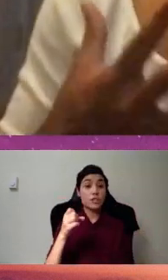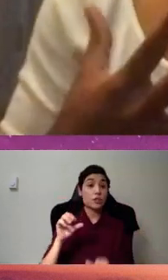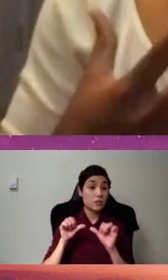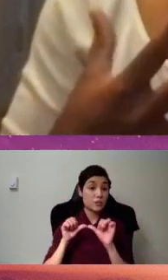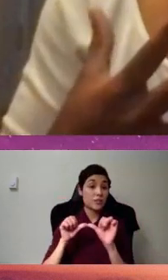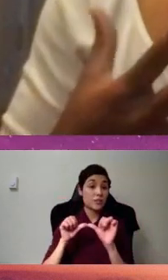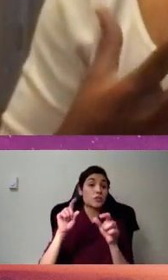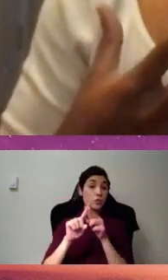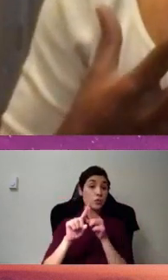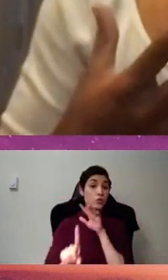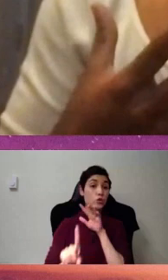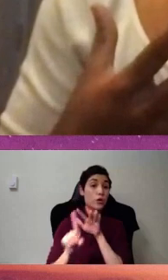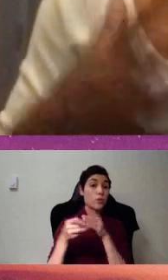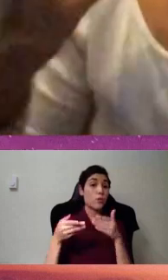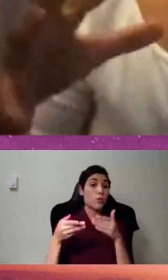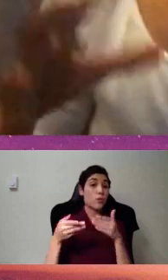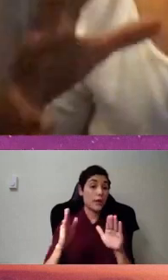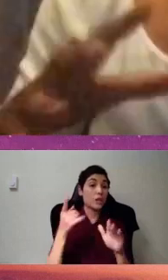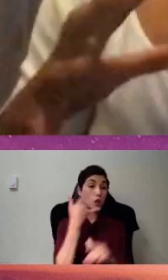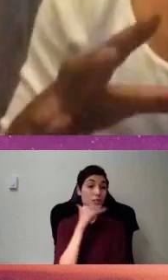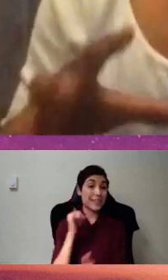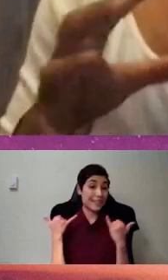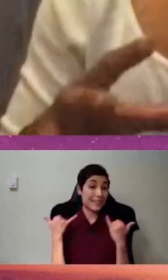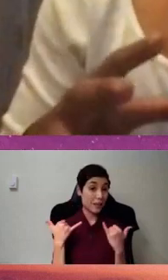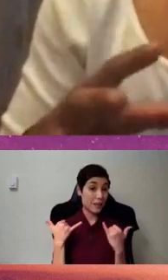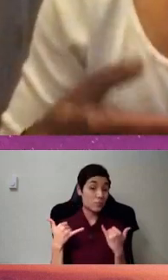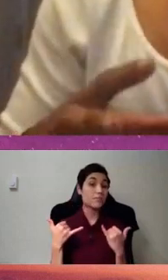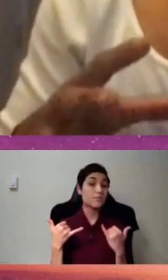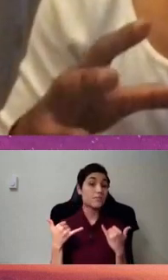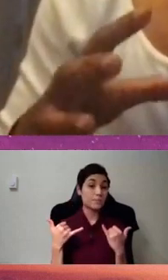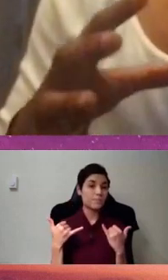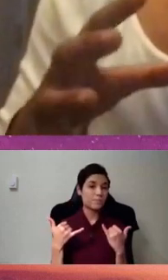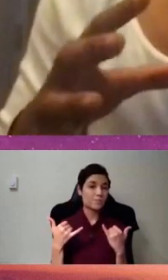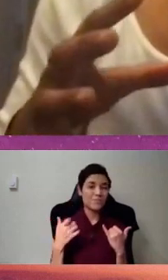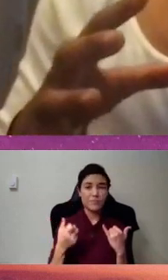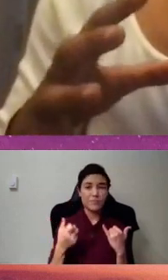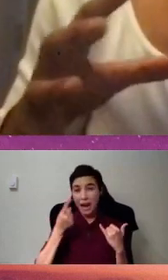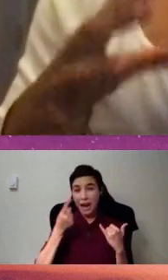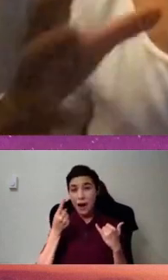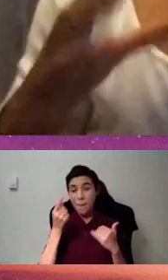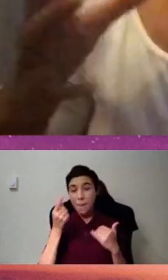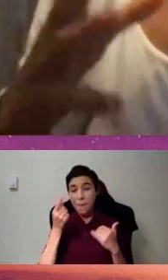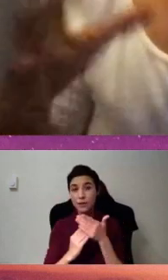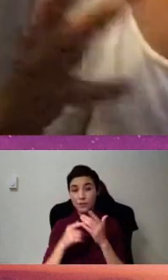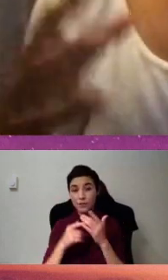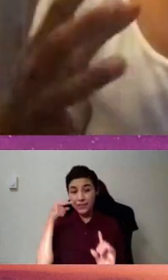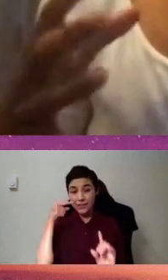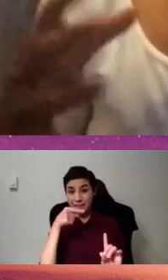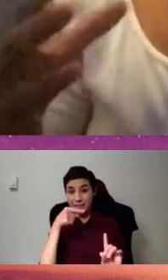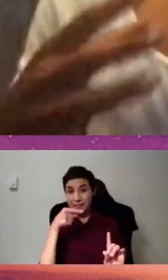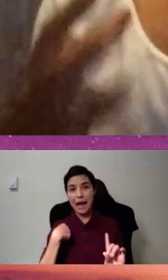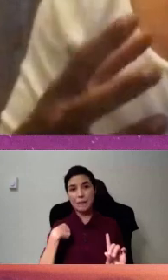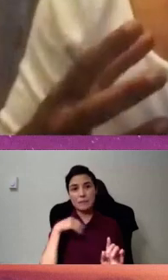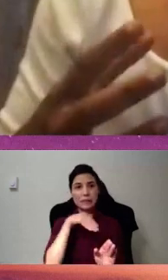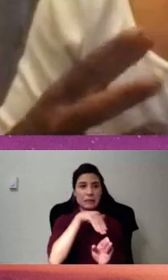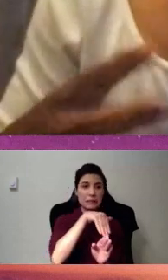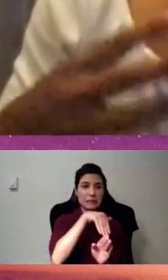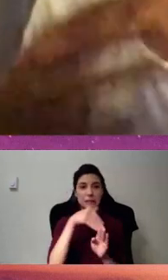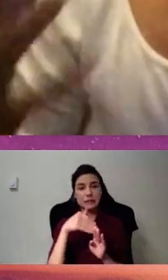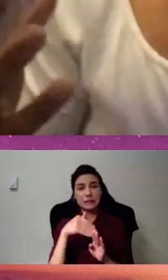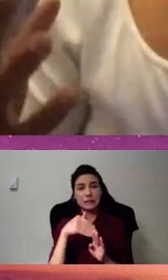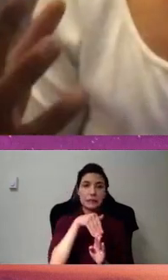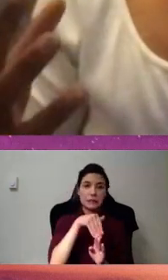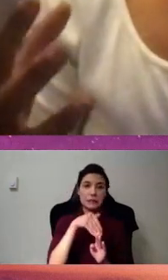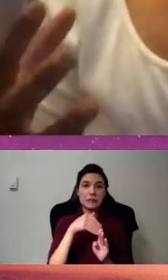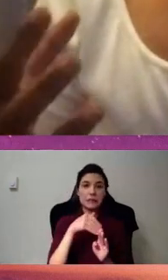a part of me is like torn on it. And I think that's okay for this moment, but I just think the answer is